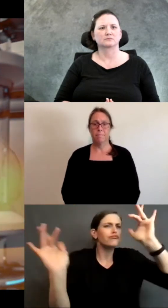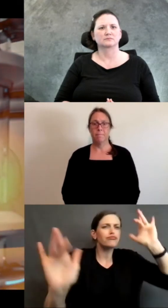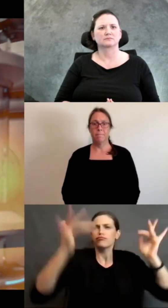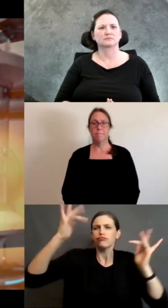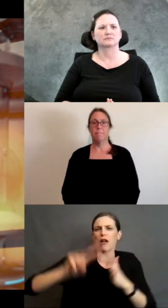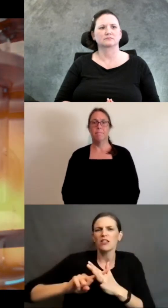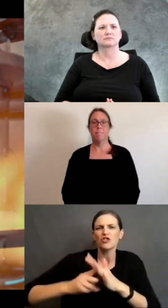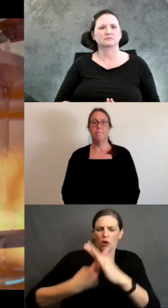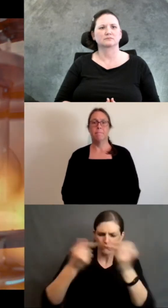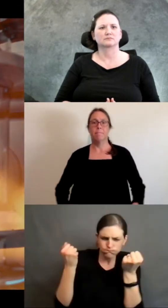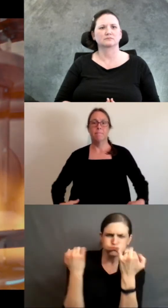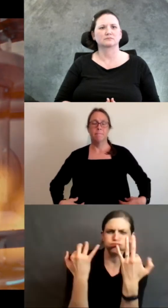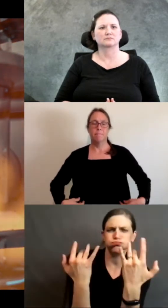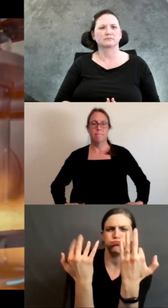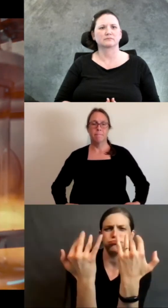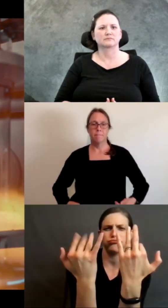starts.